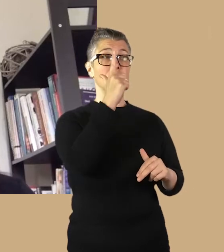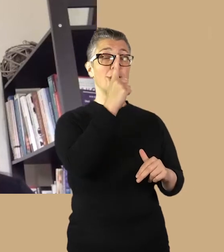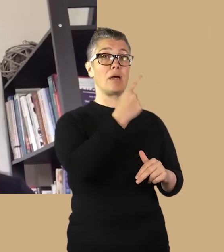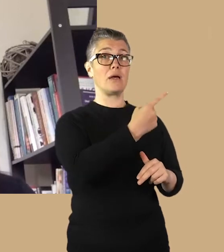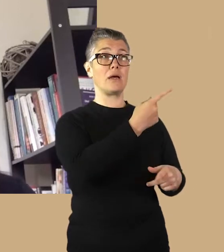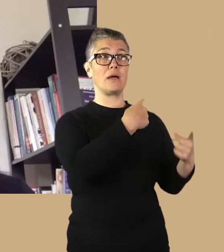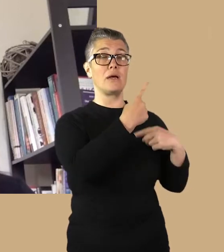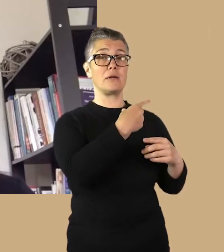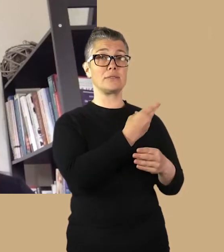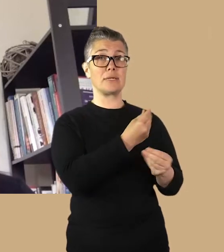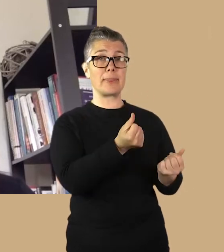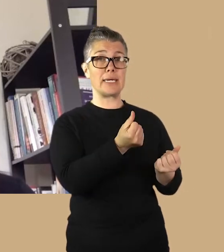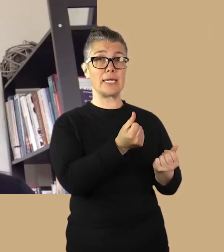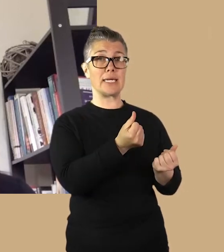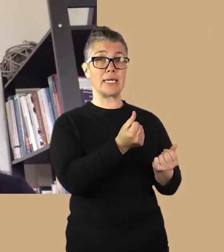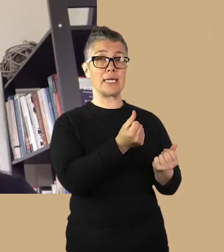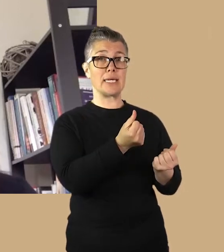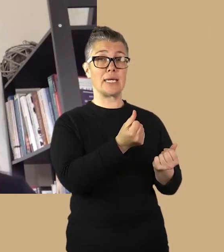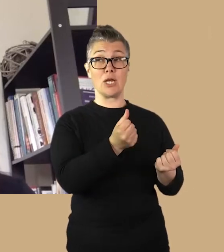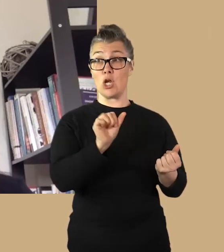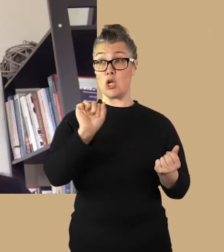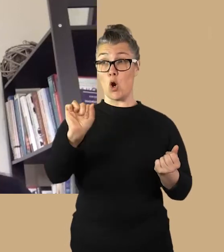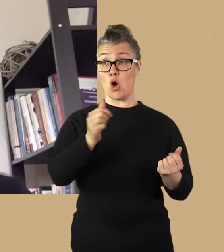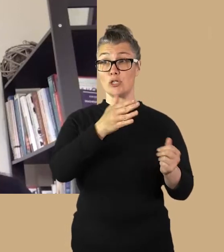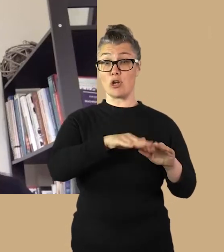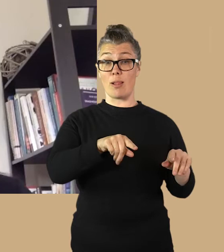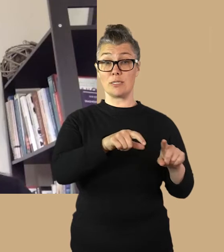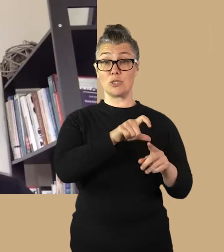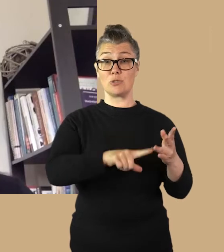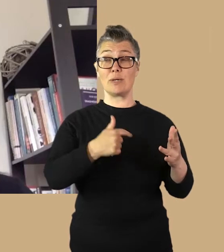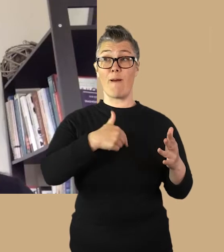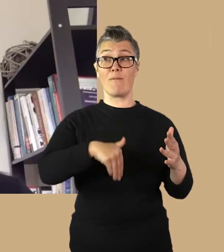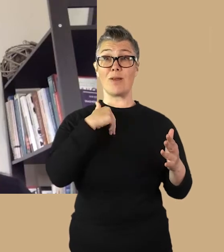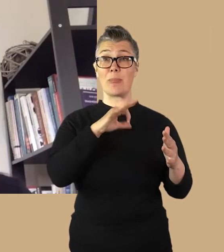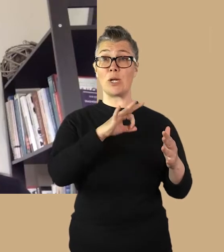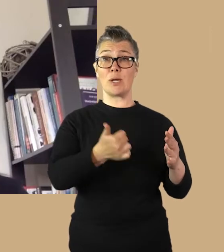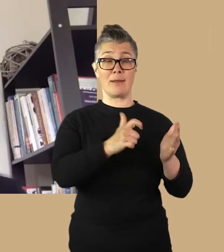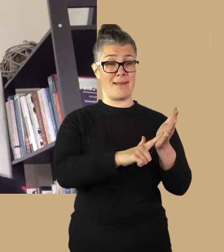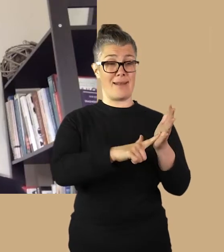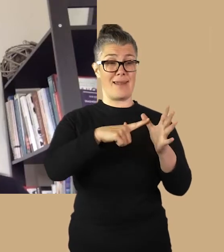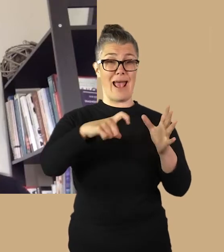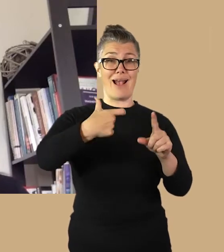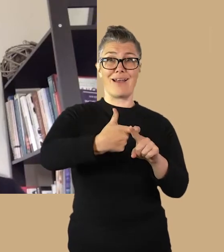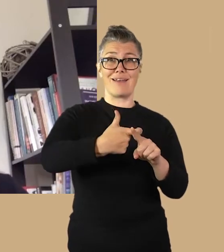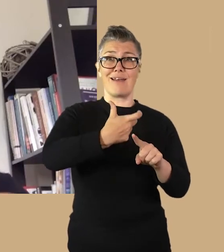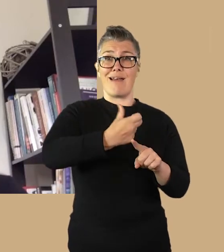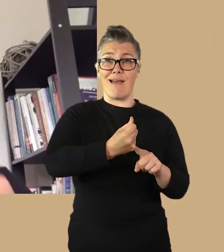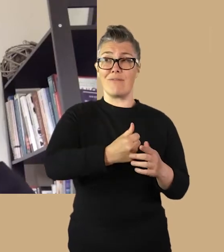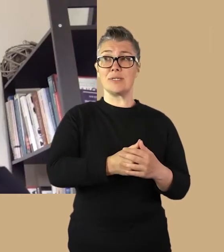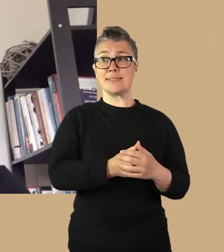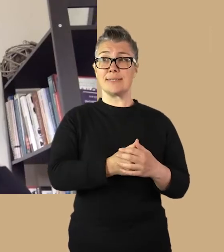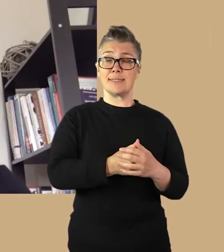teacher that this is what your child is going through, I feel they're lacking this, and I feel that